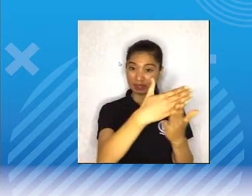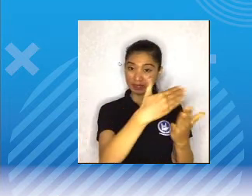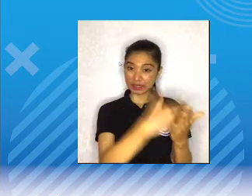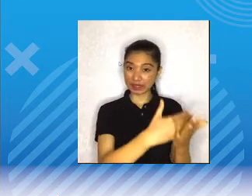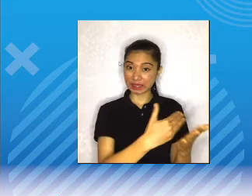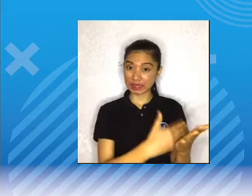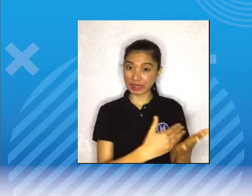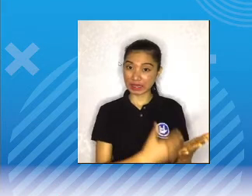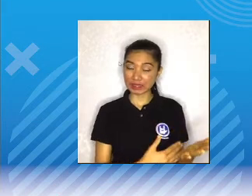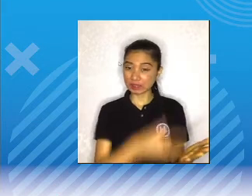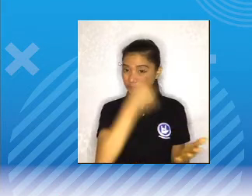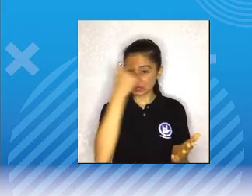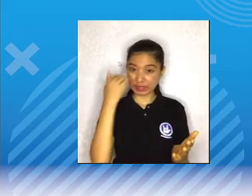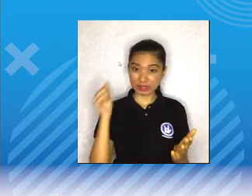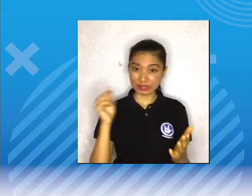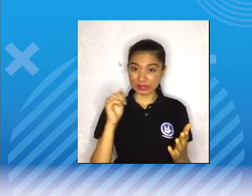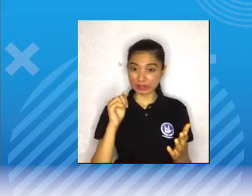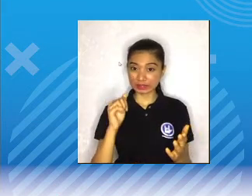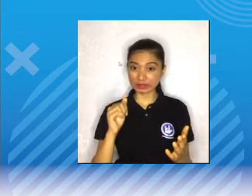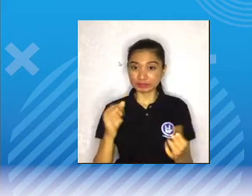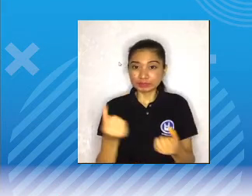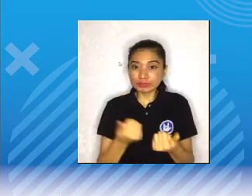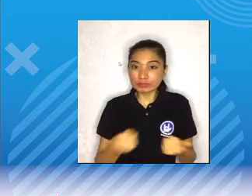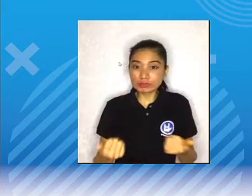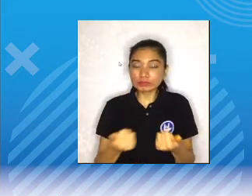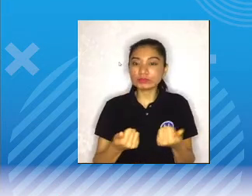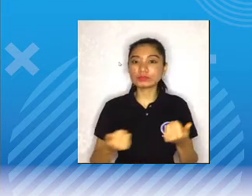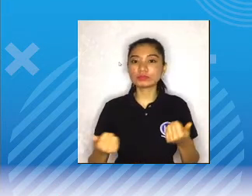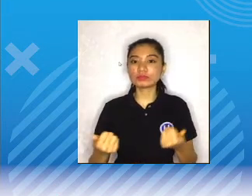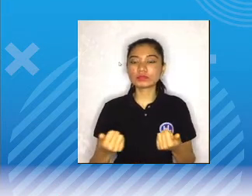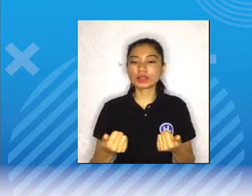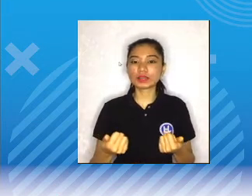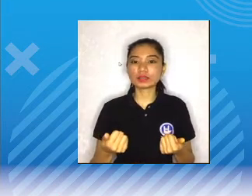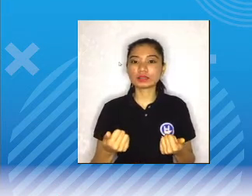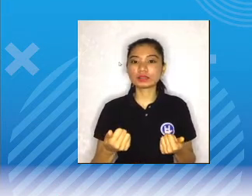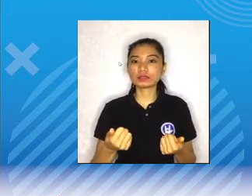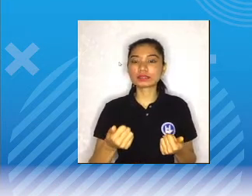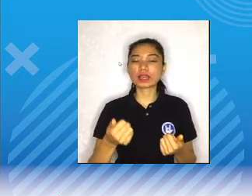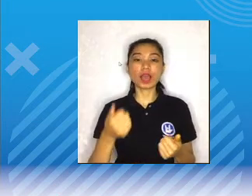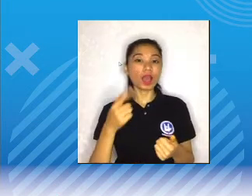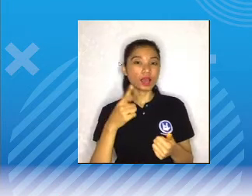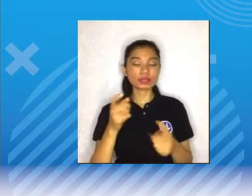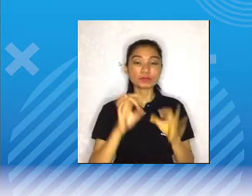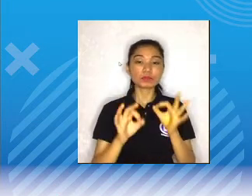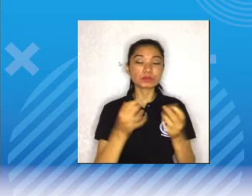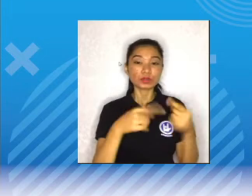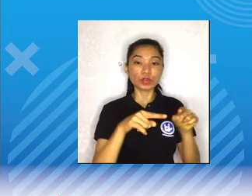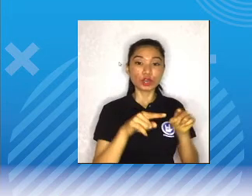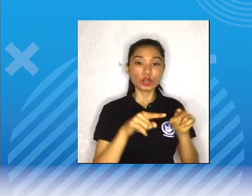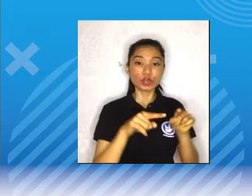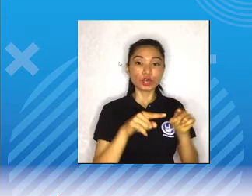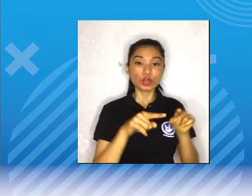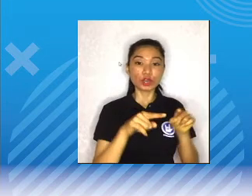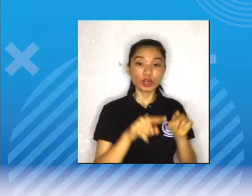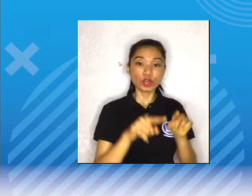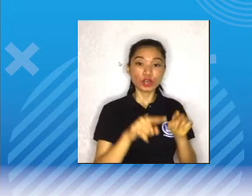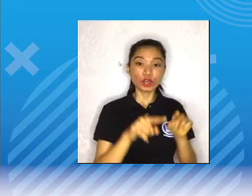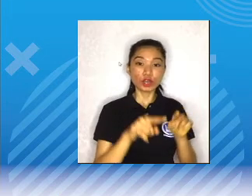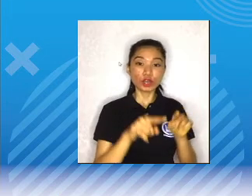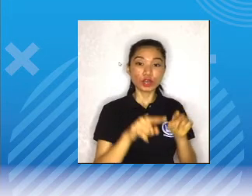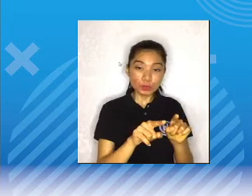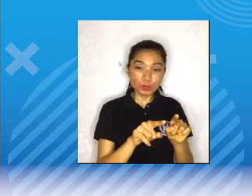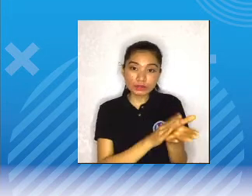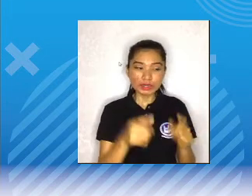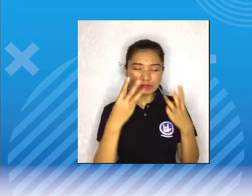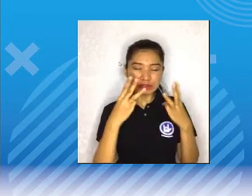kapag, okay, nasa school na ako, nakikita ko yung blackboard, nakikita ko yung coworkers ko, I will assume